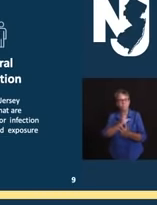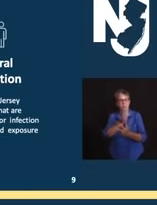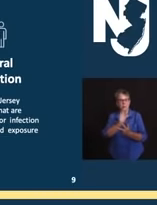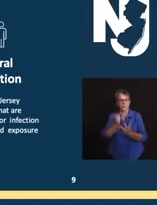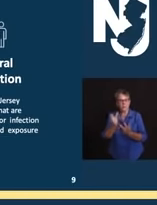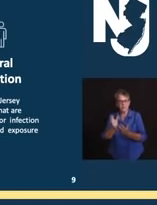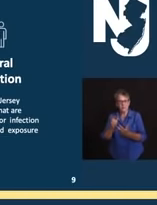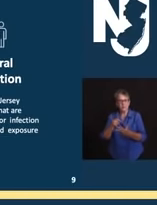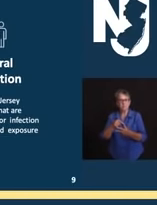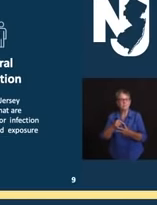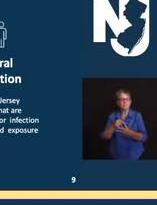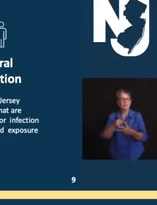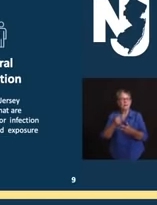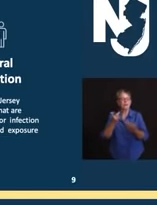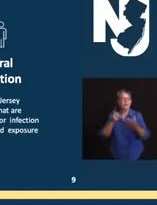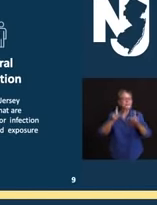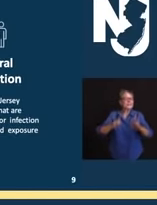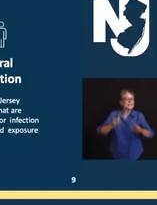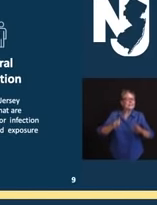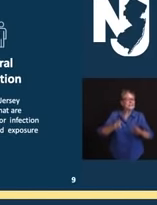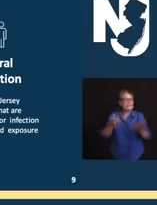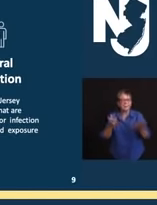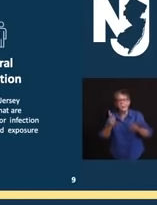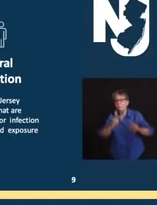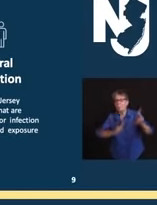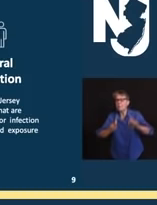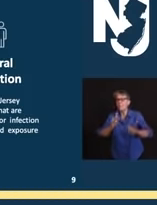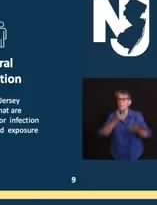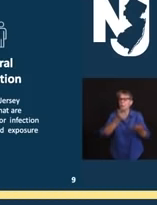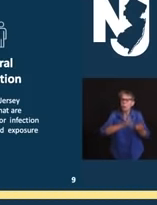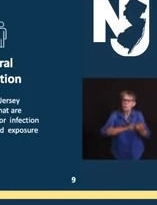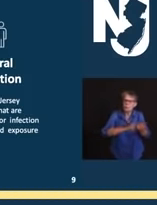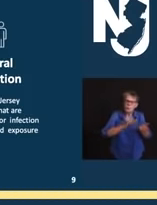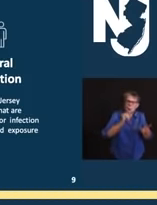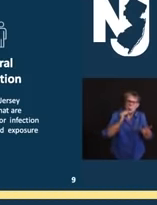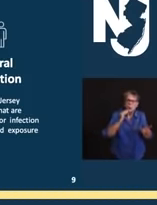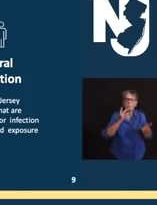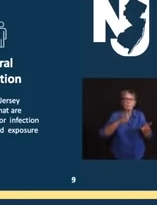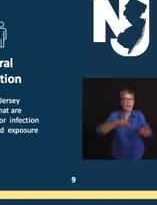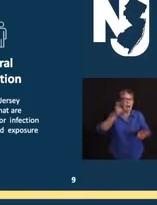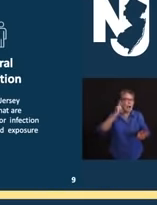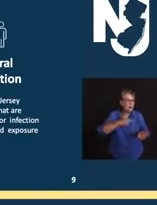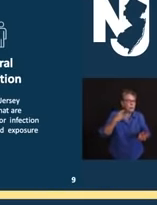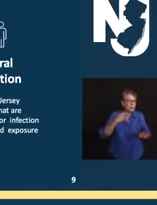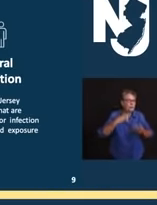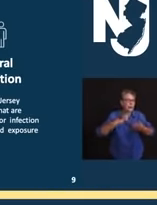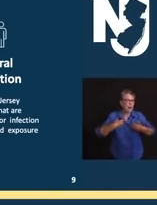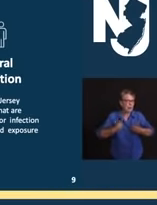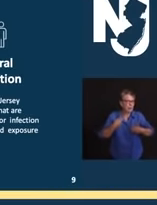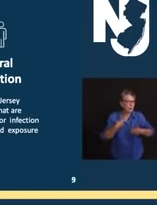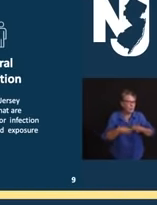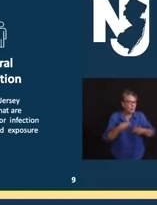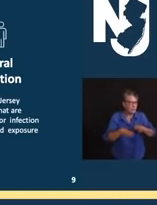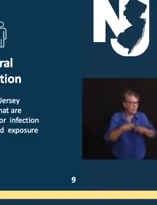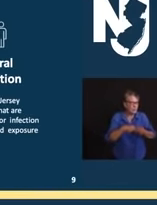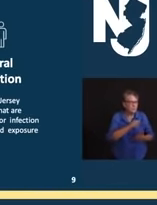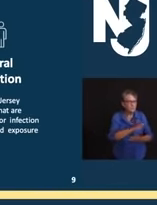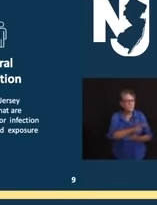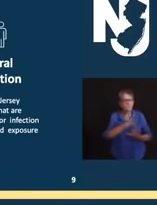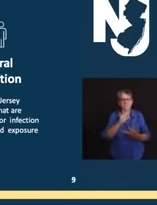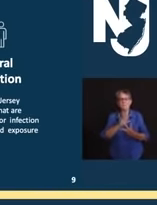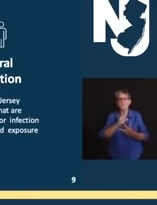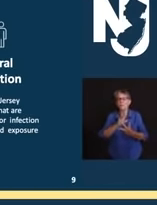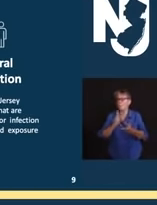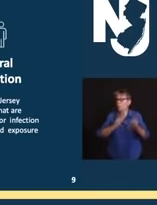and residents in congregate living settings, and New Jersey residents who have been in large crowds where social distancing has been hard to